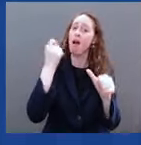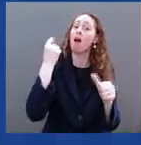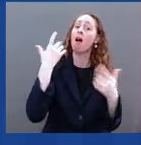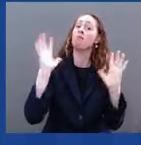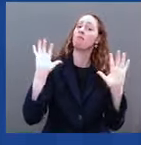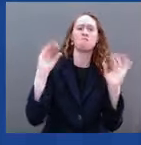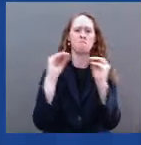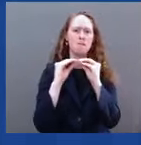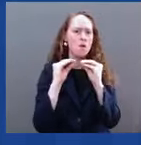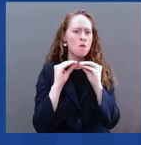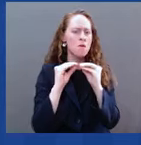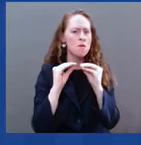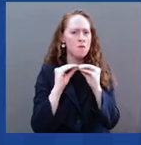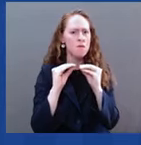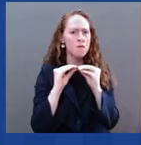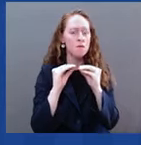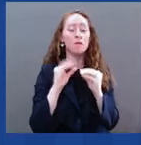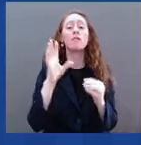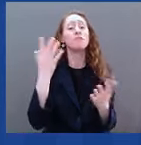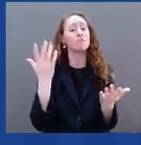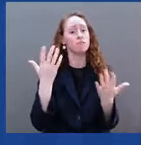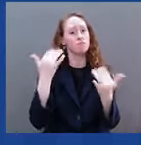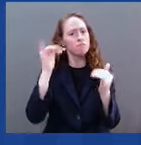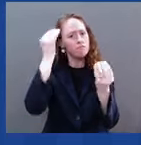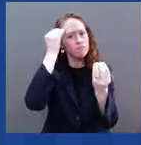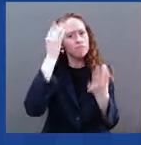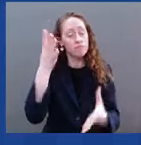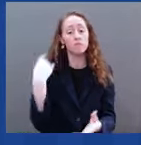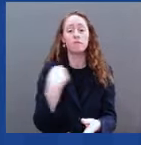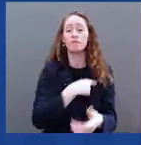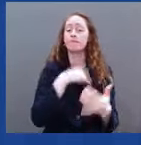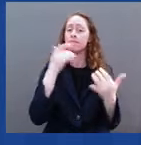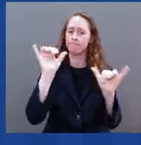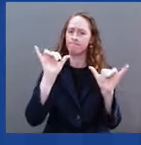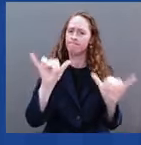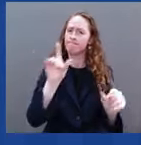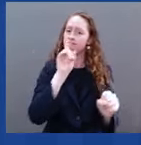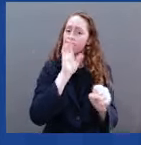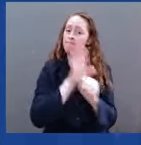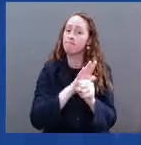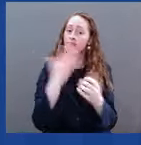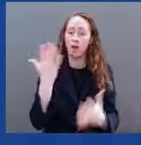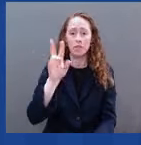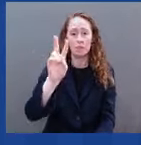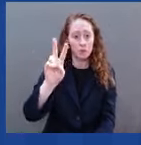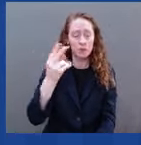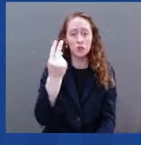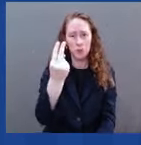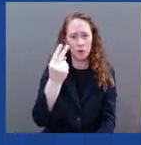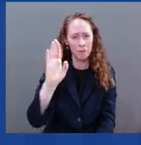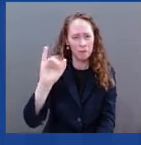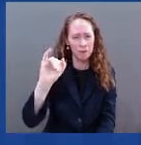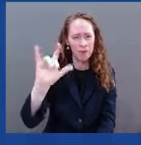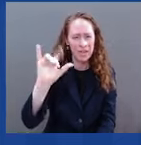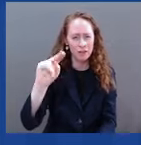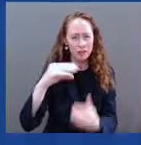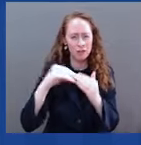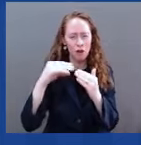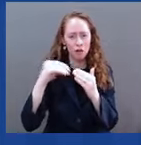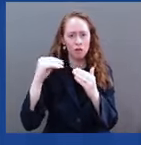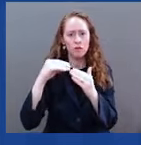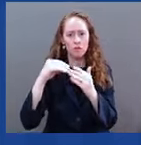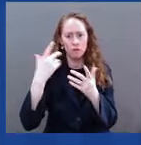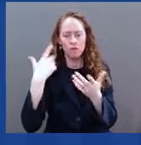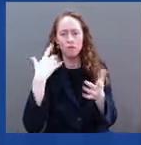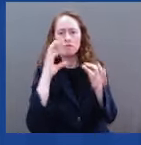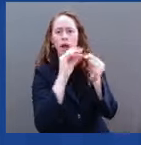in military equipment to Ukraine since I became president, anti-air systems, anti-armor systems, ammunition, and